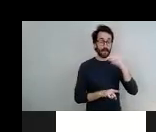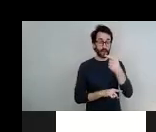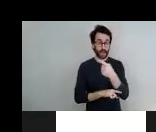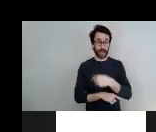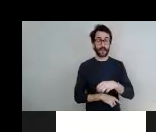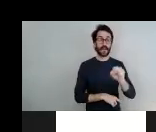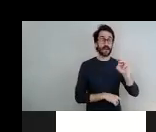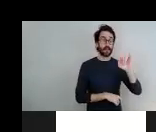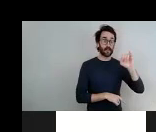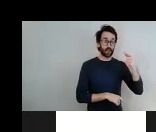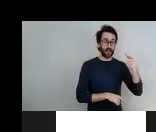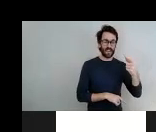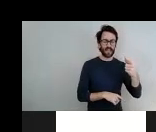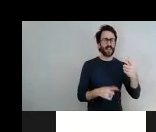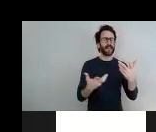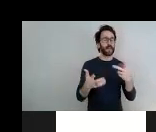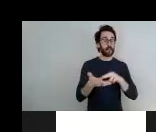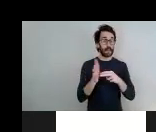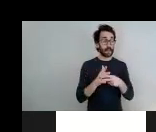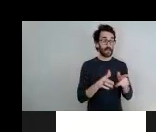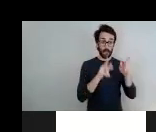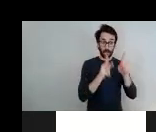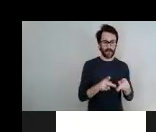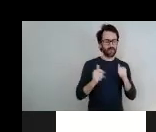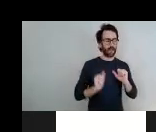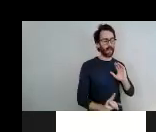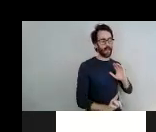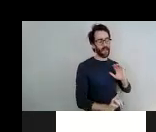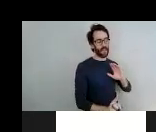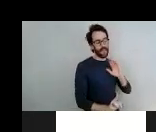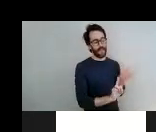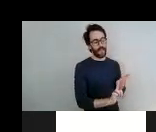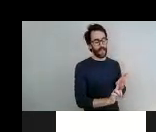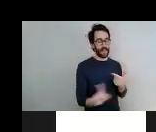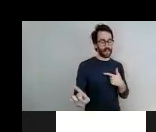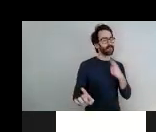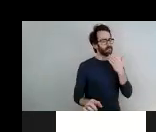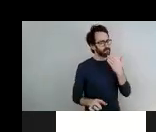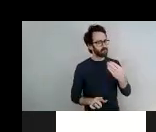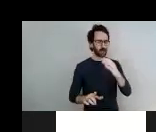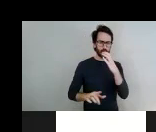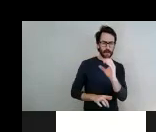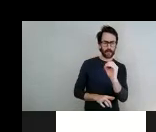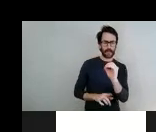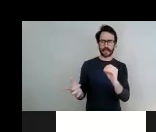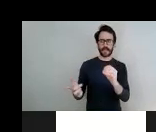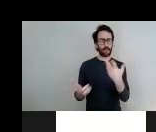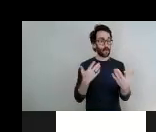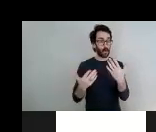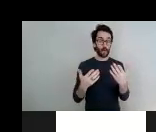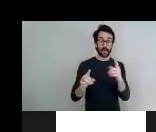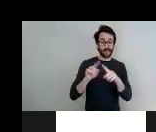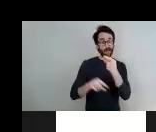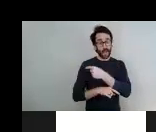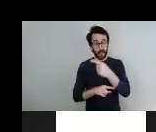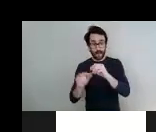the victim into thinking they're dealing with a reputable company, whether it's your financial institution, service provider, or government